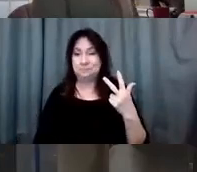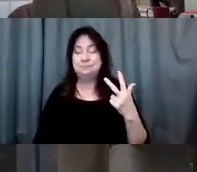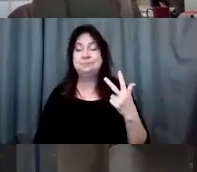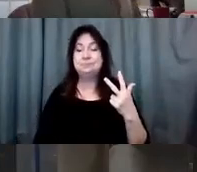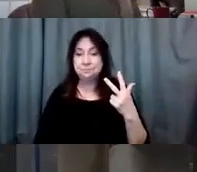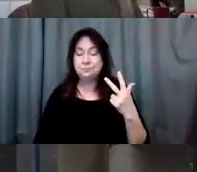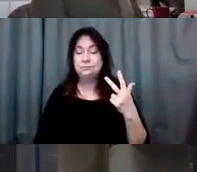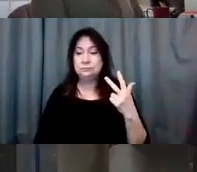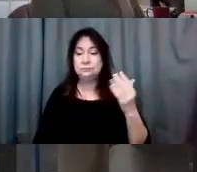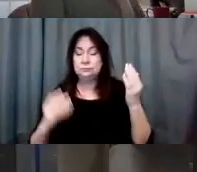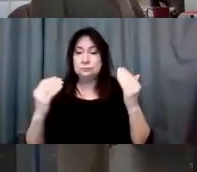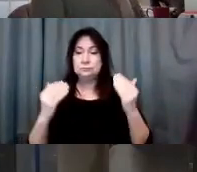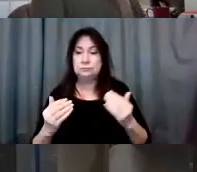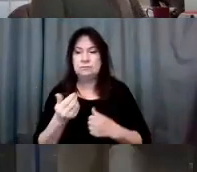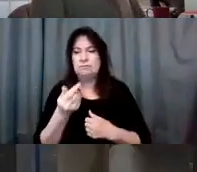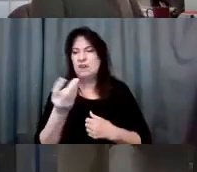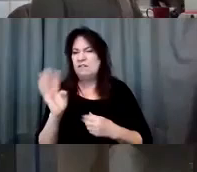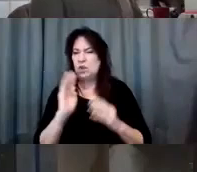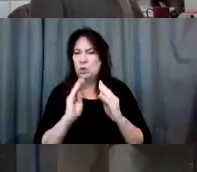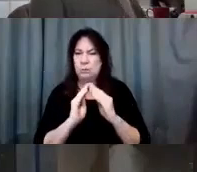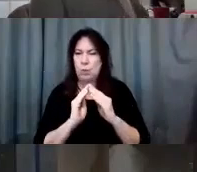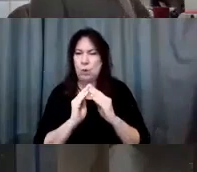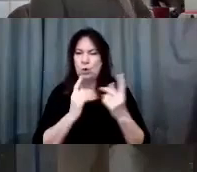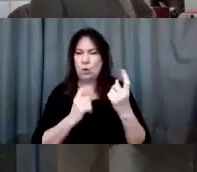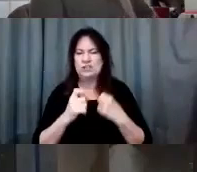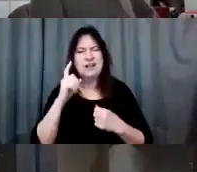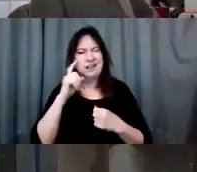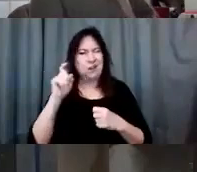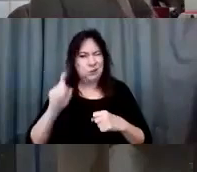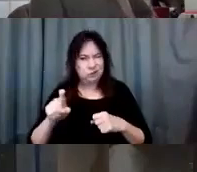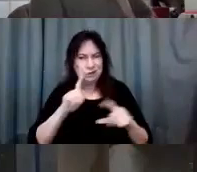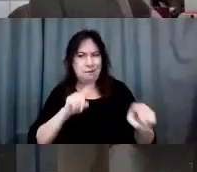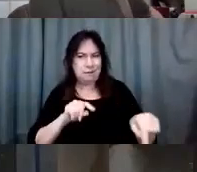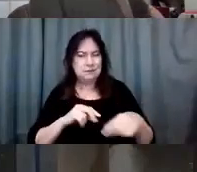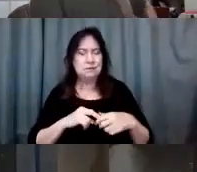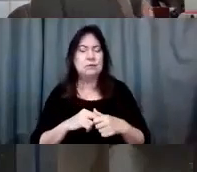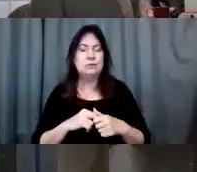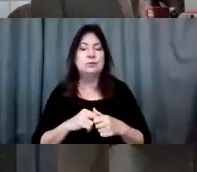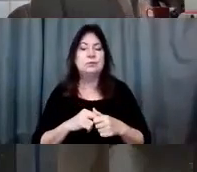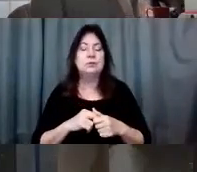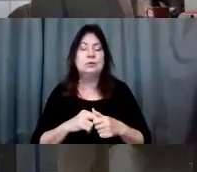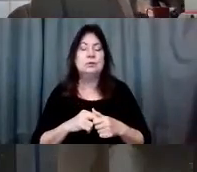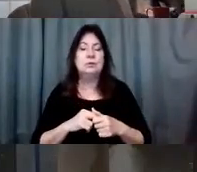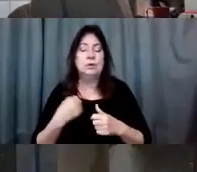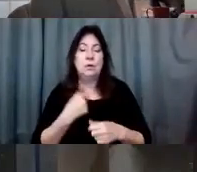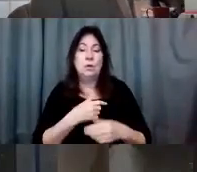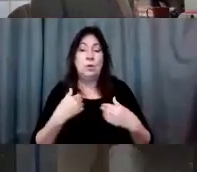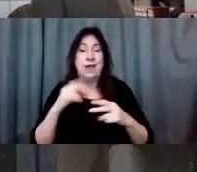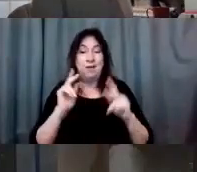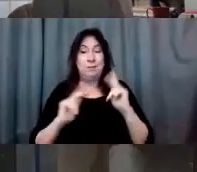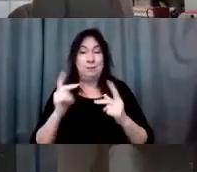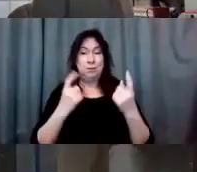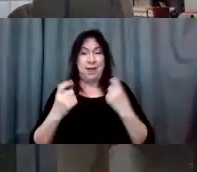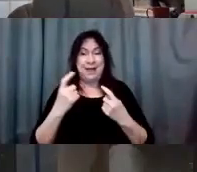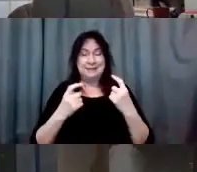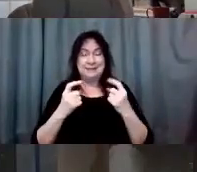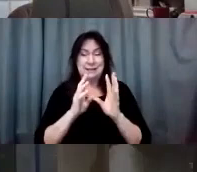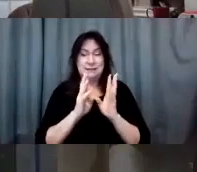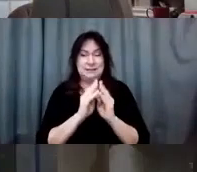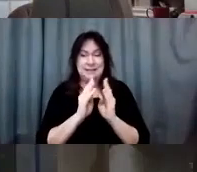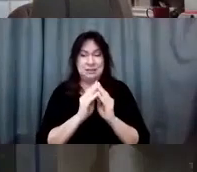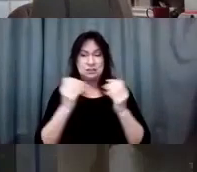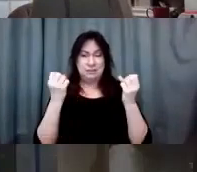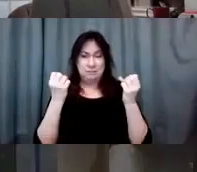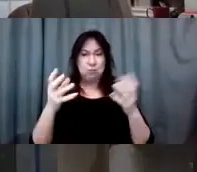And then just two more that I think we should touch on is we have some people asking for their sessions that have